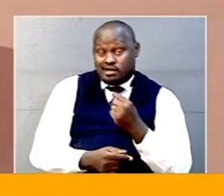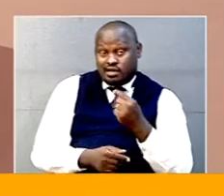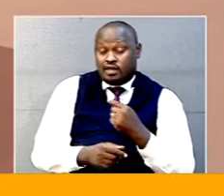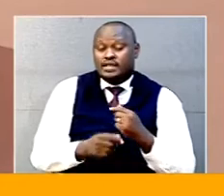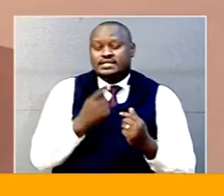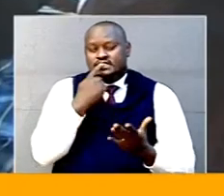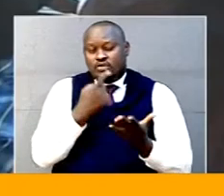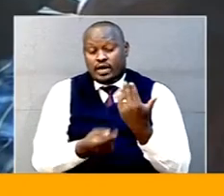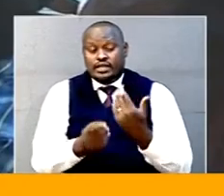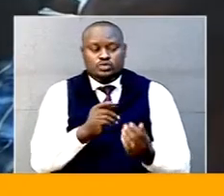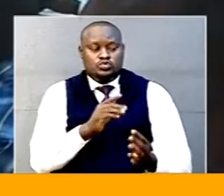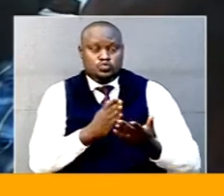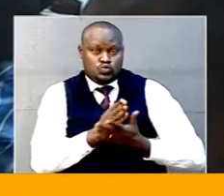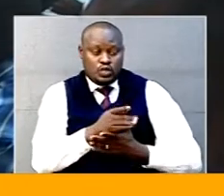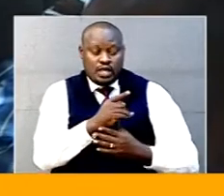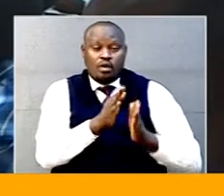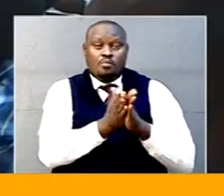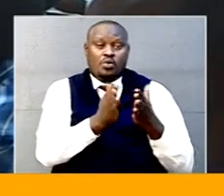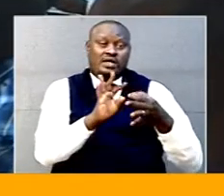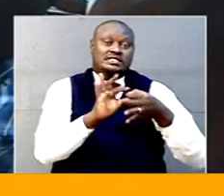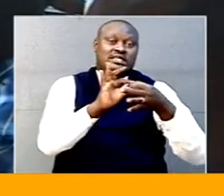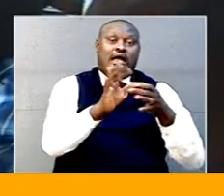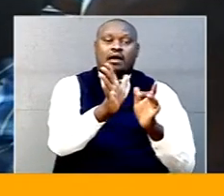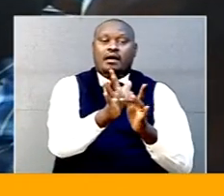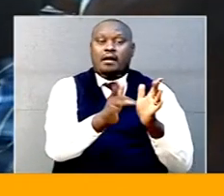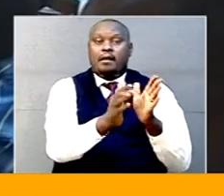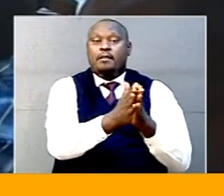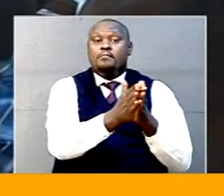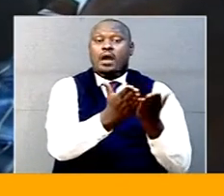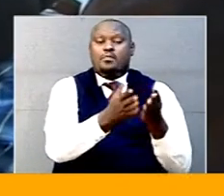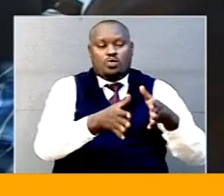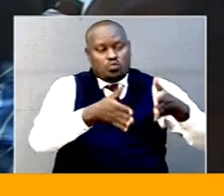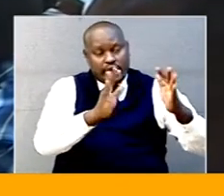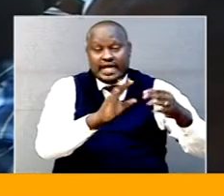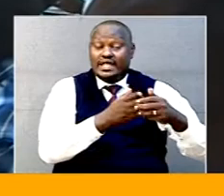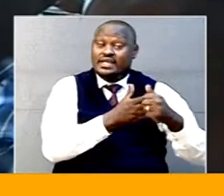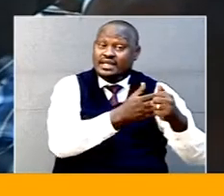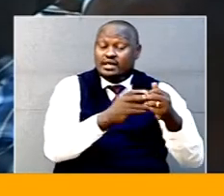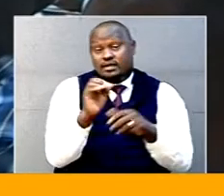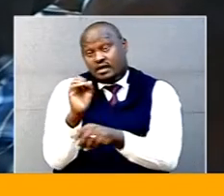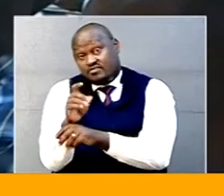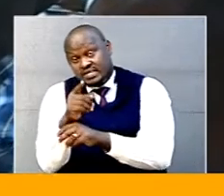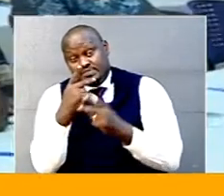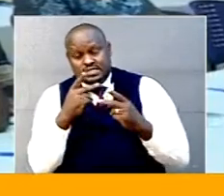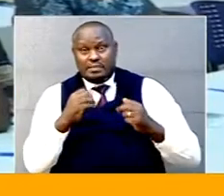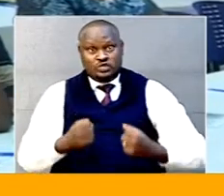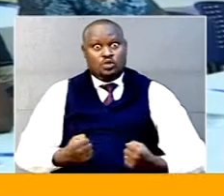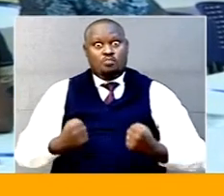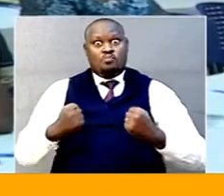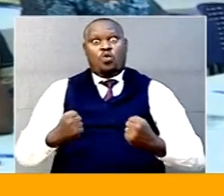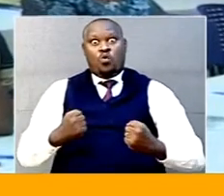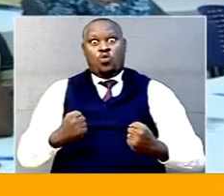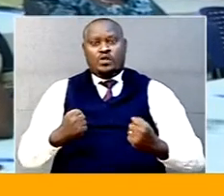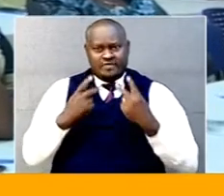the publication has heavy reliance on the biblical models of leadership and guides the readers on being bold and to stand for